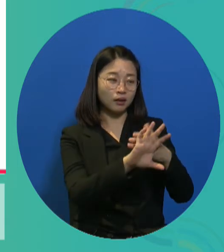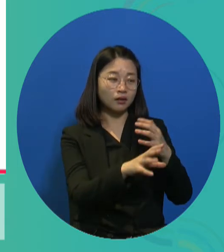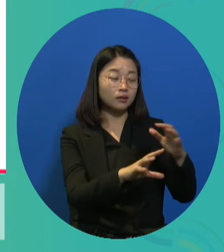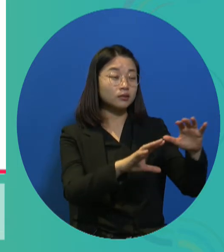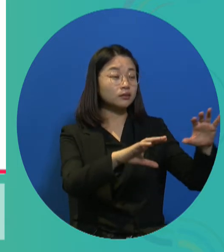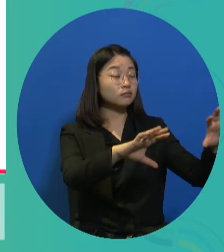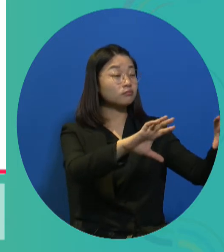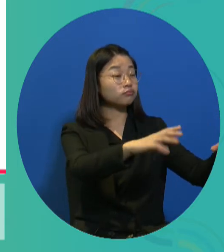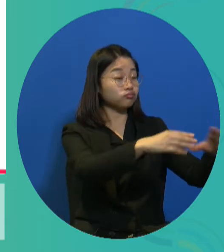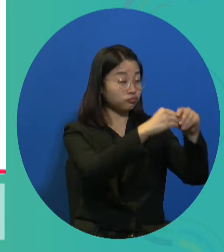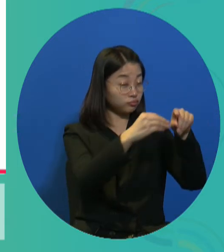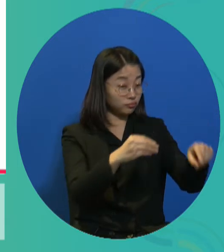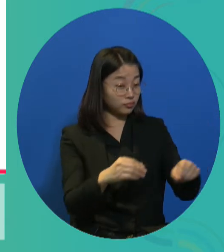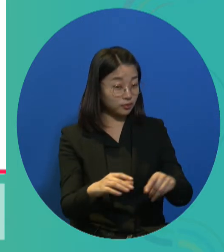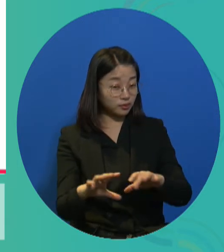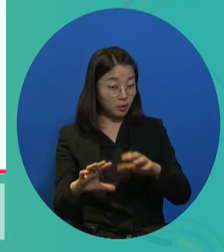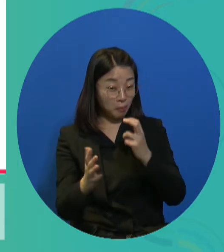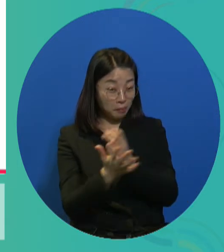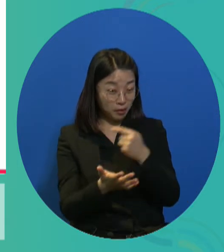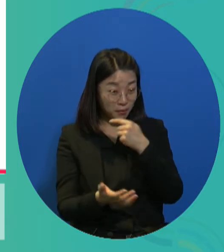controversy.